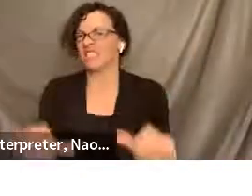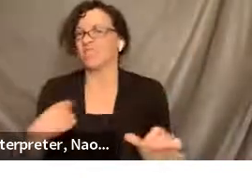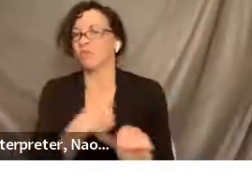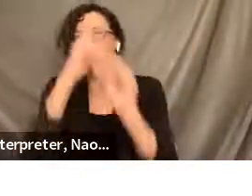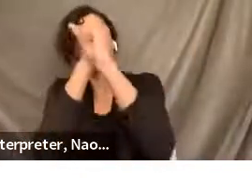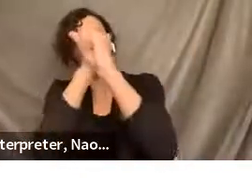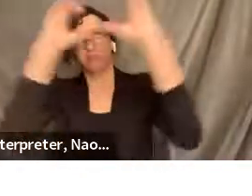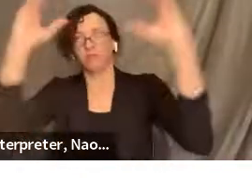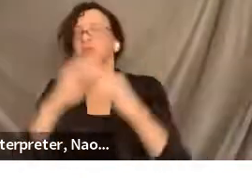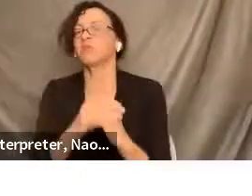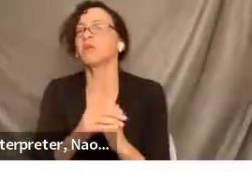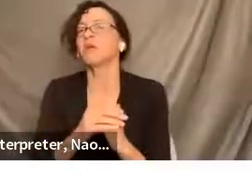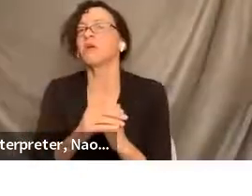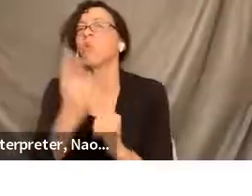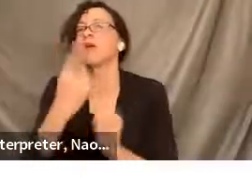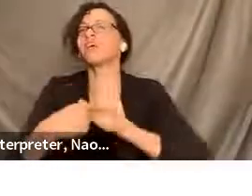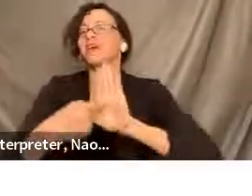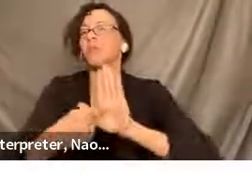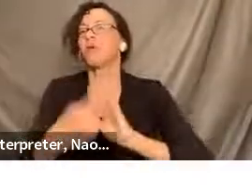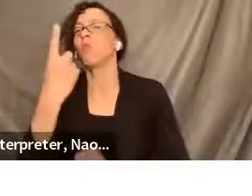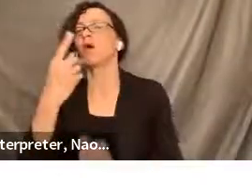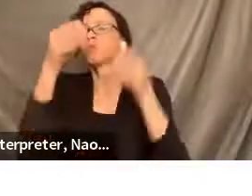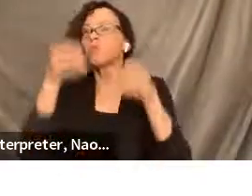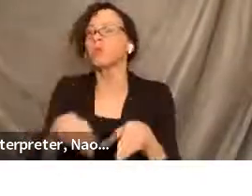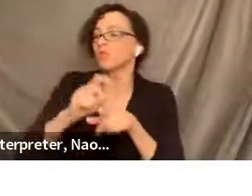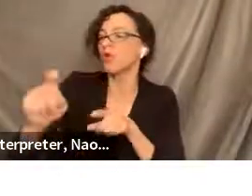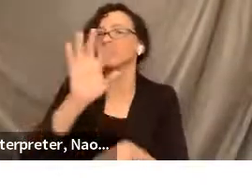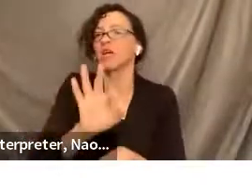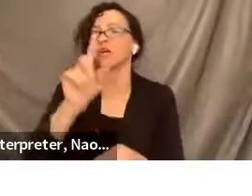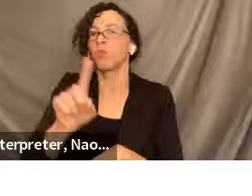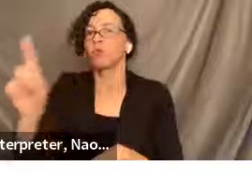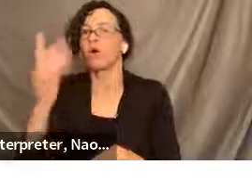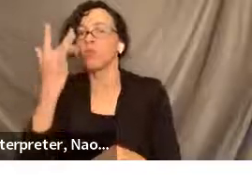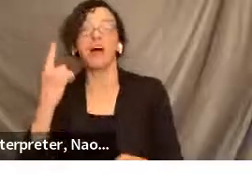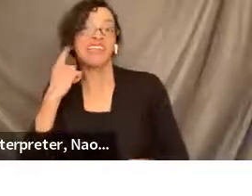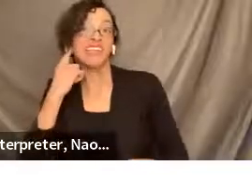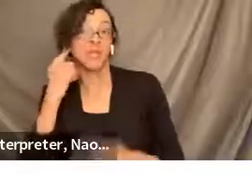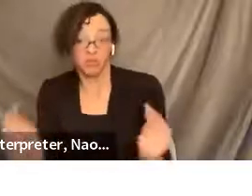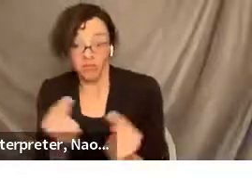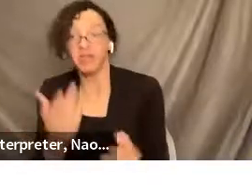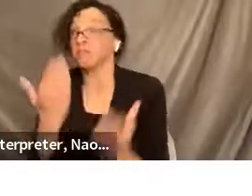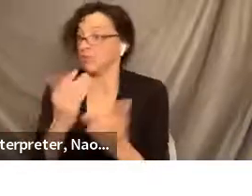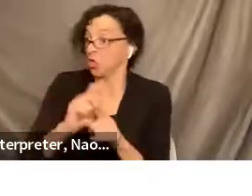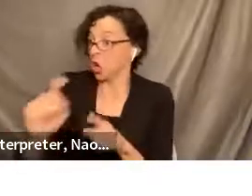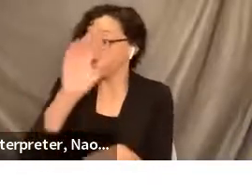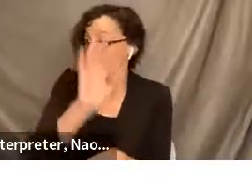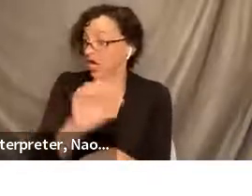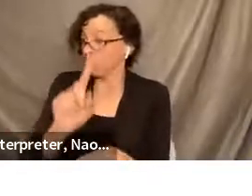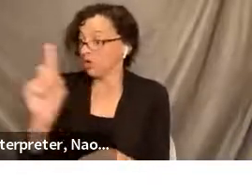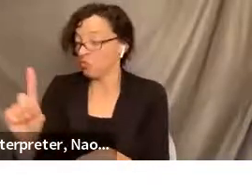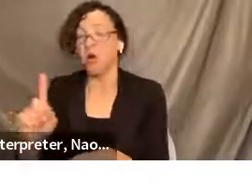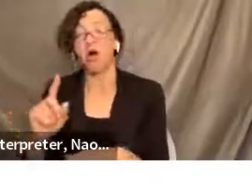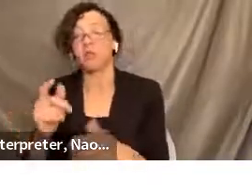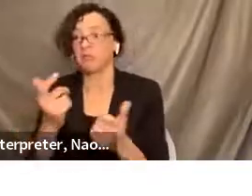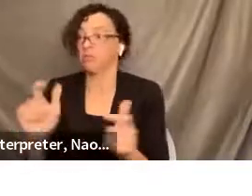calls 911 due to ear pain, and that may seem extreme, but I have triaged and seen people